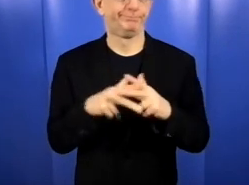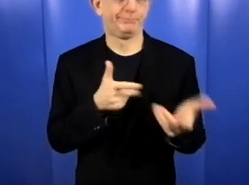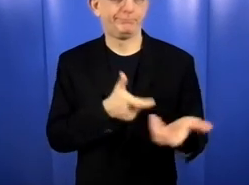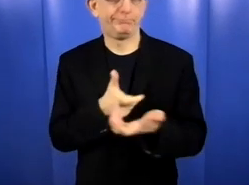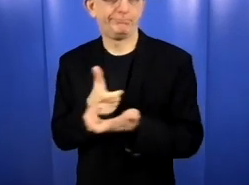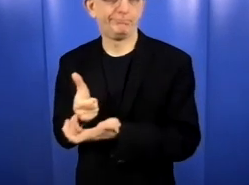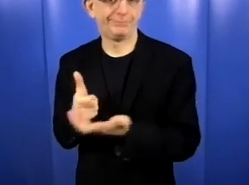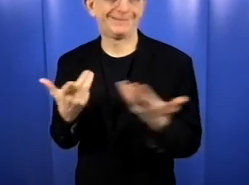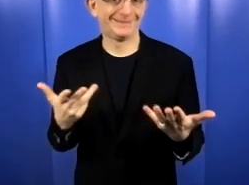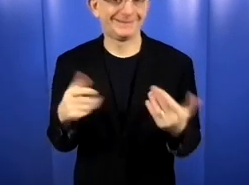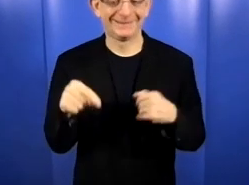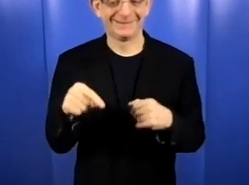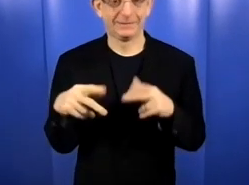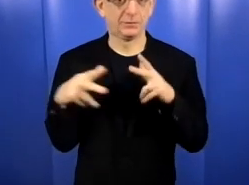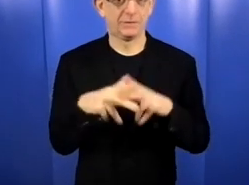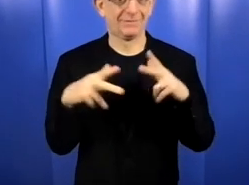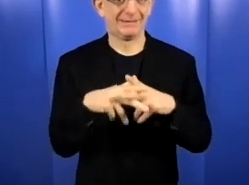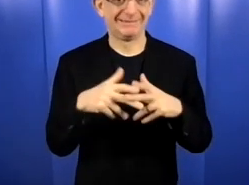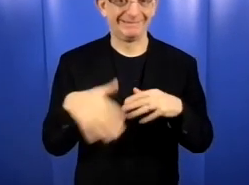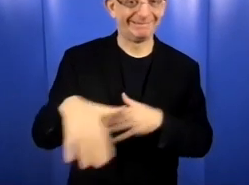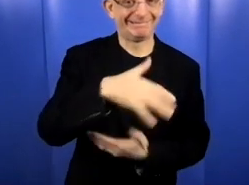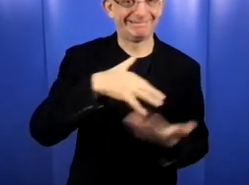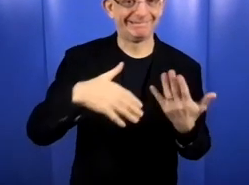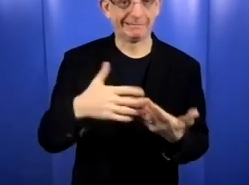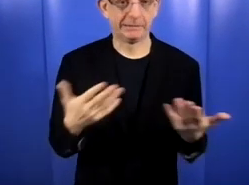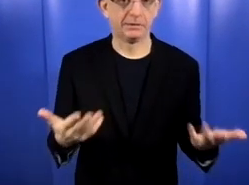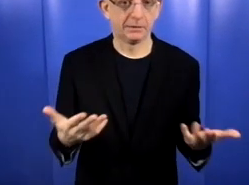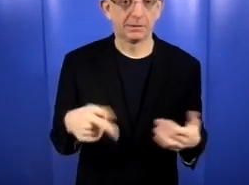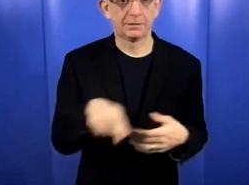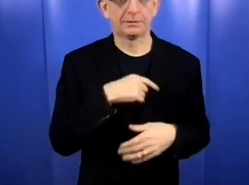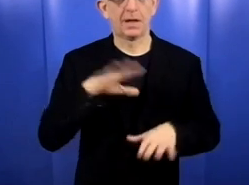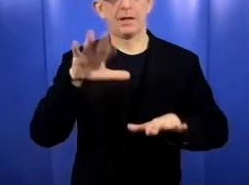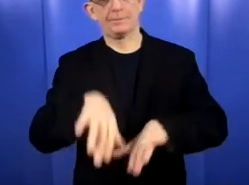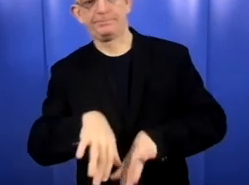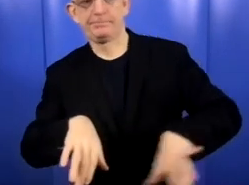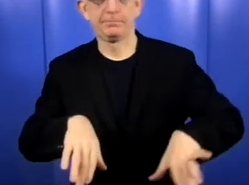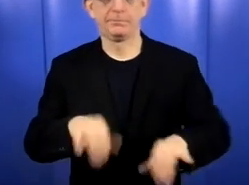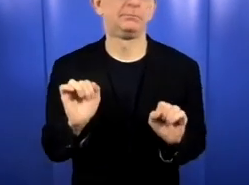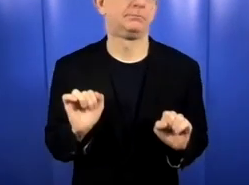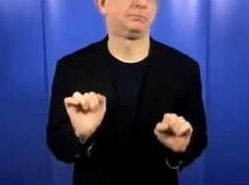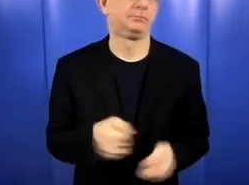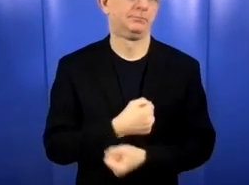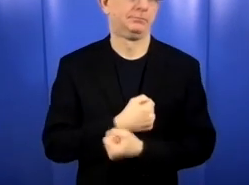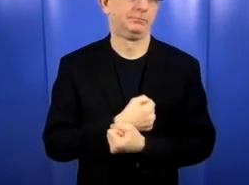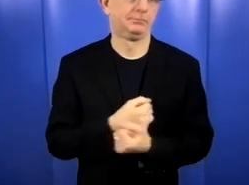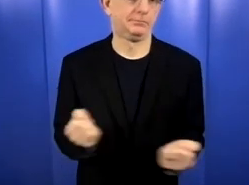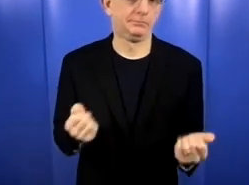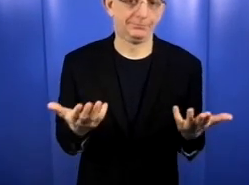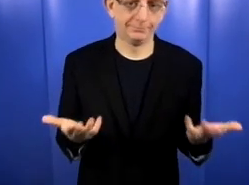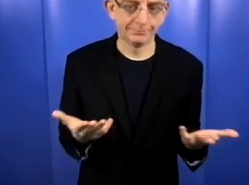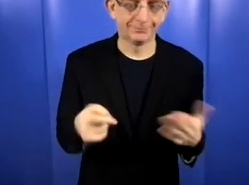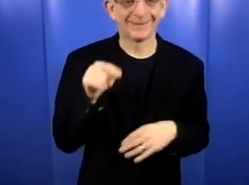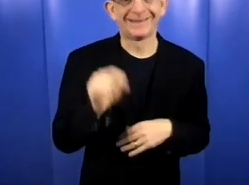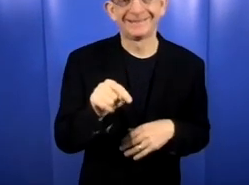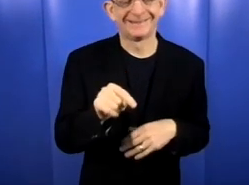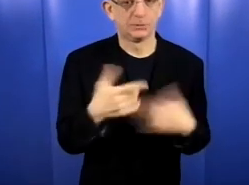are opportunities to make certain that the conflict does not affect